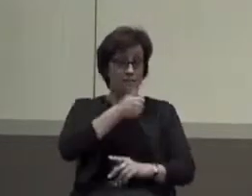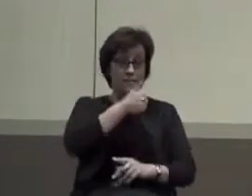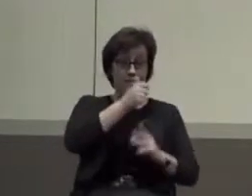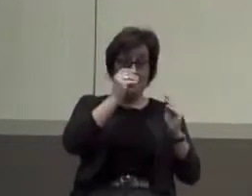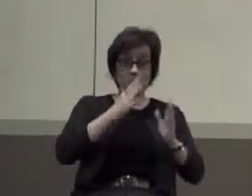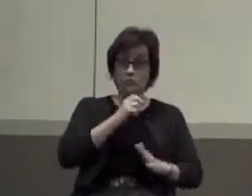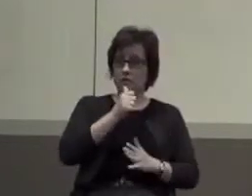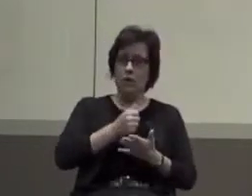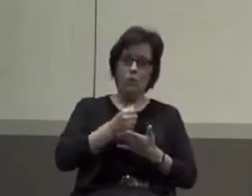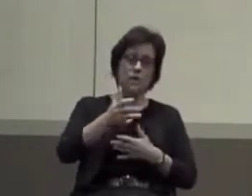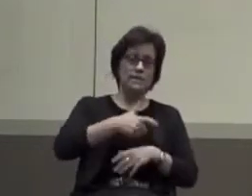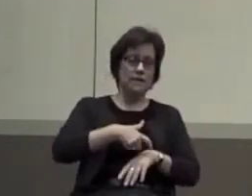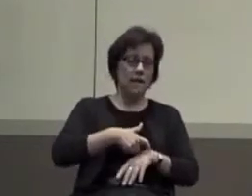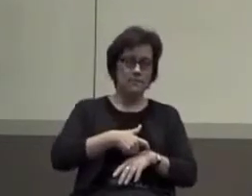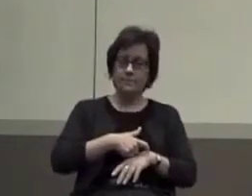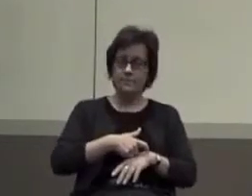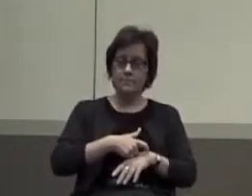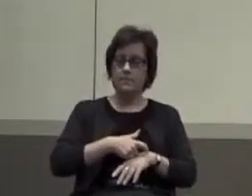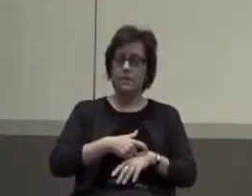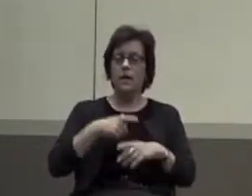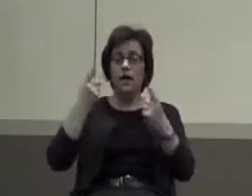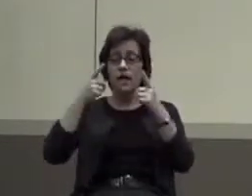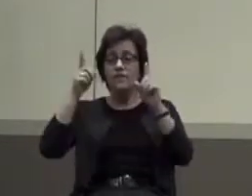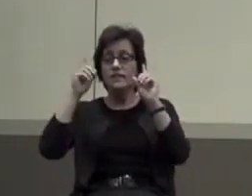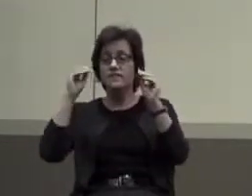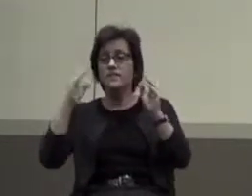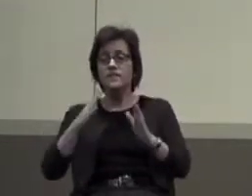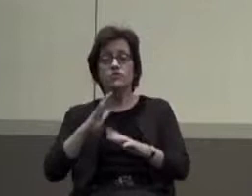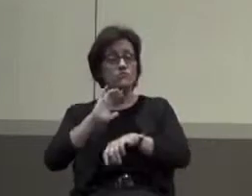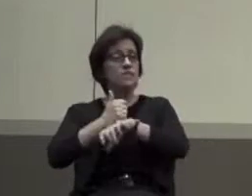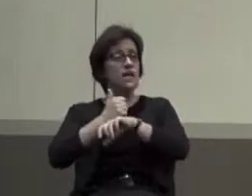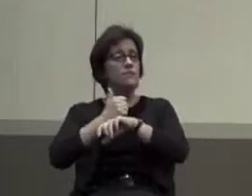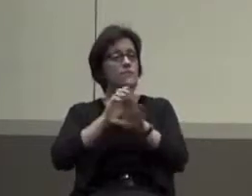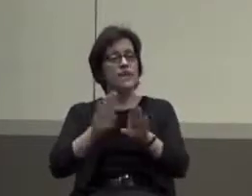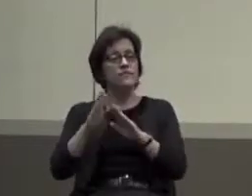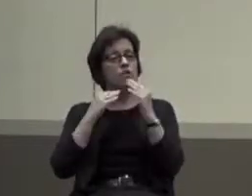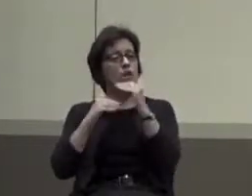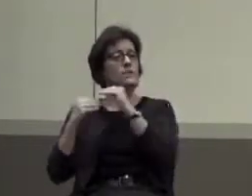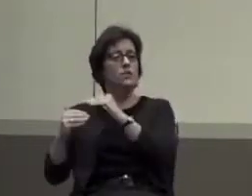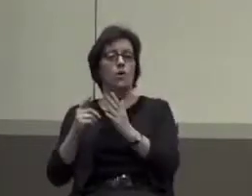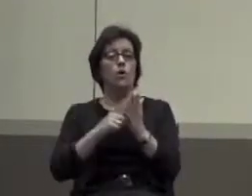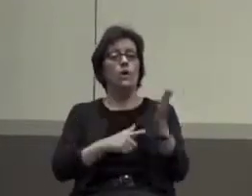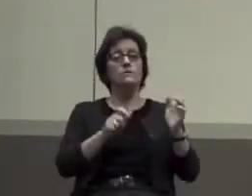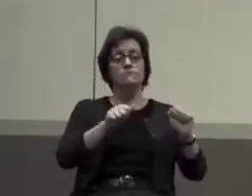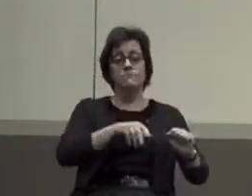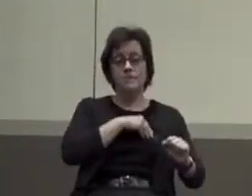The effective teachers set limits on behavior, so exactly what's acceptable and what's not.